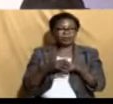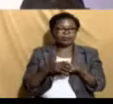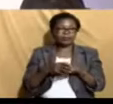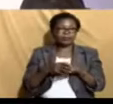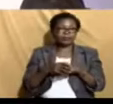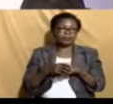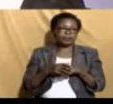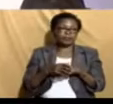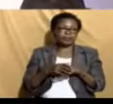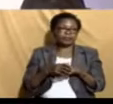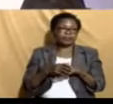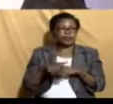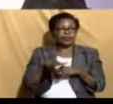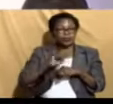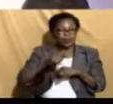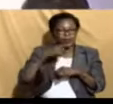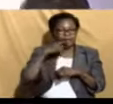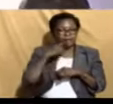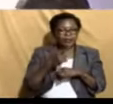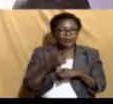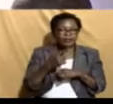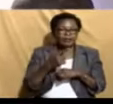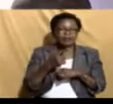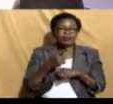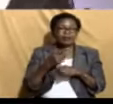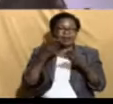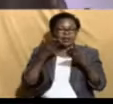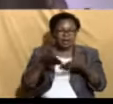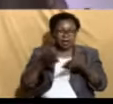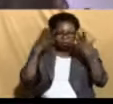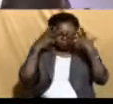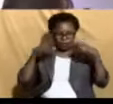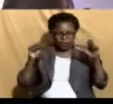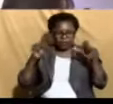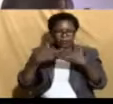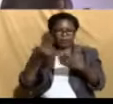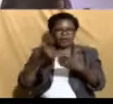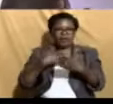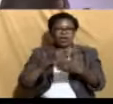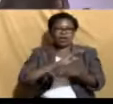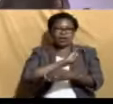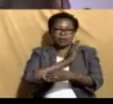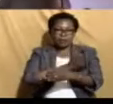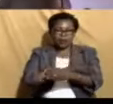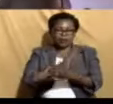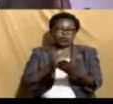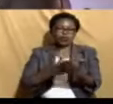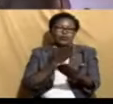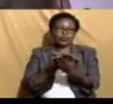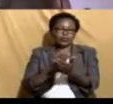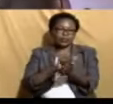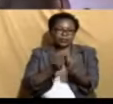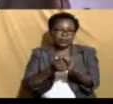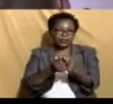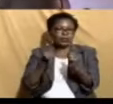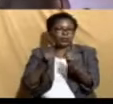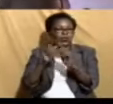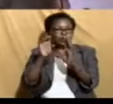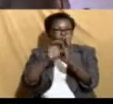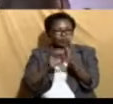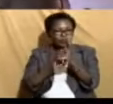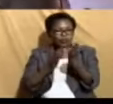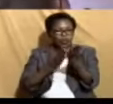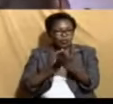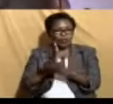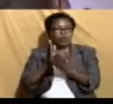issue, we reiterate that much as the President had the right and indeed power to propose amendments to the Constitution by way